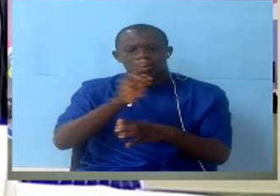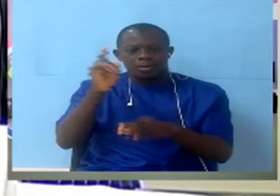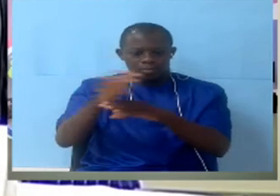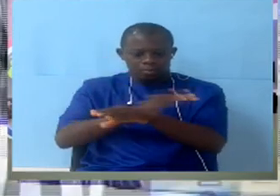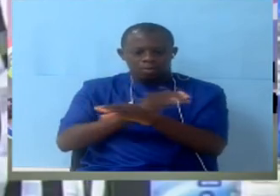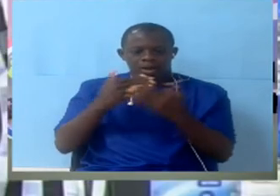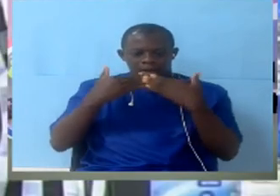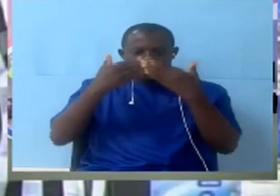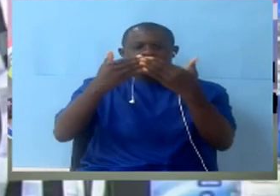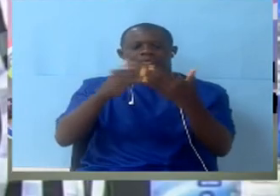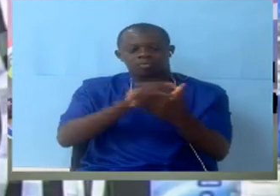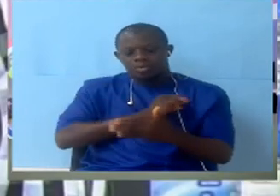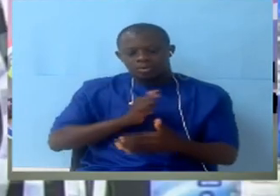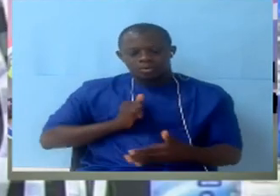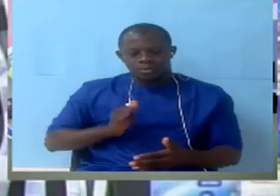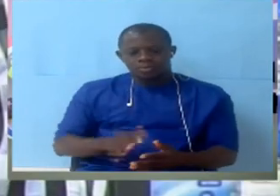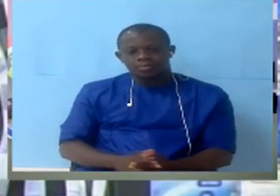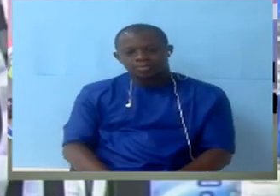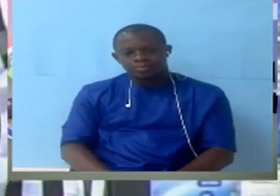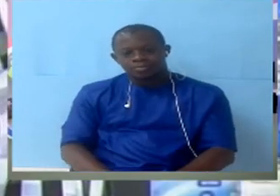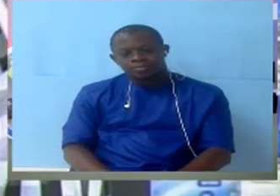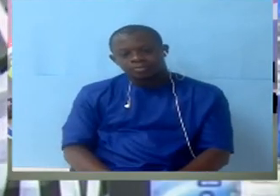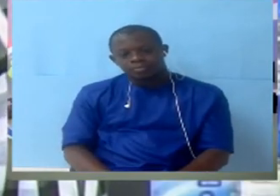his half on you, from Fanga Munamunkolea Quilting.